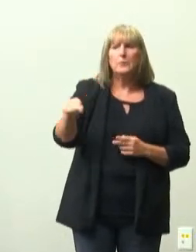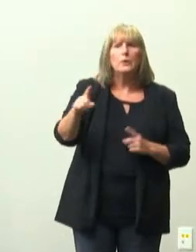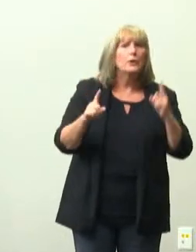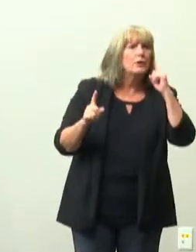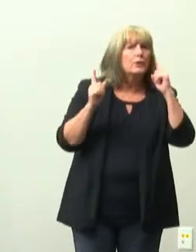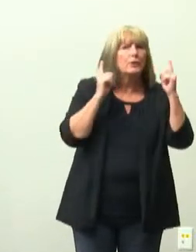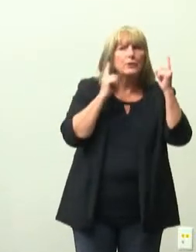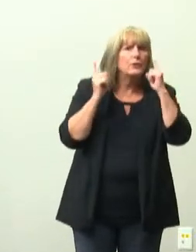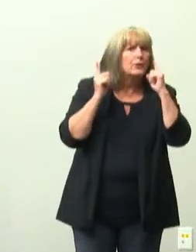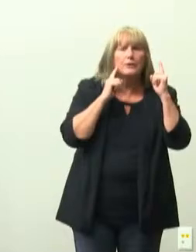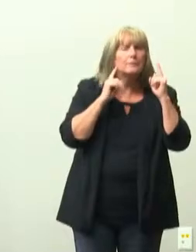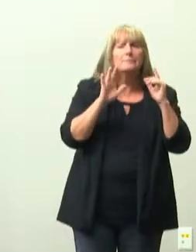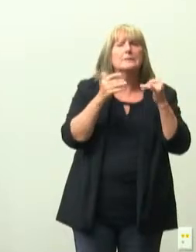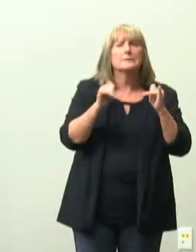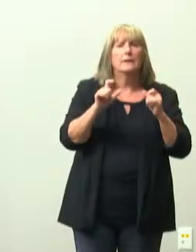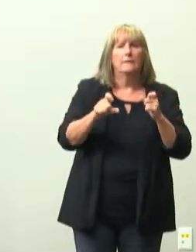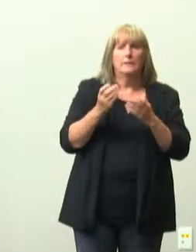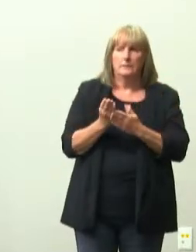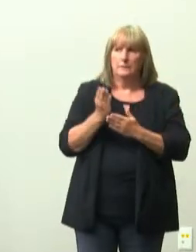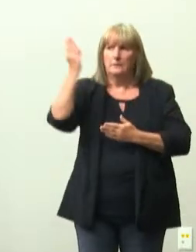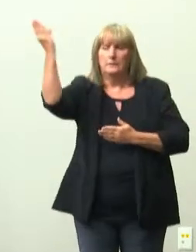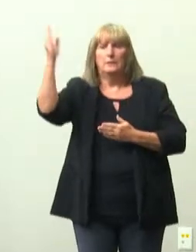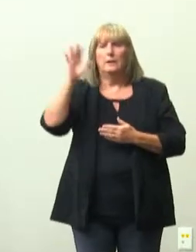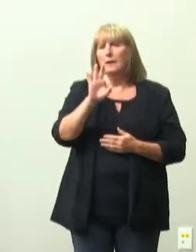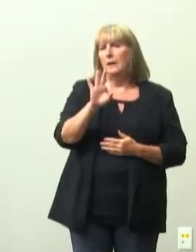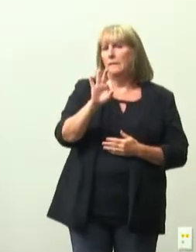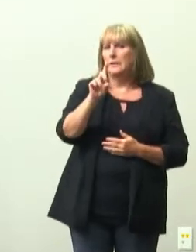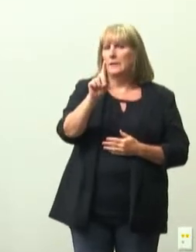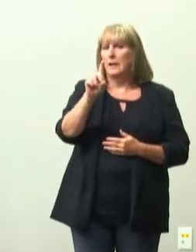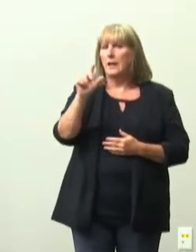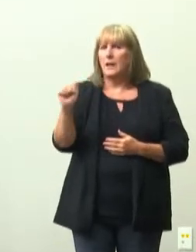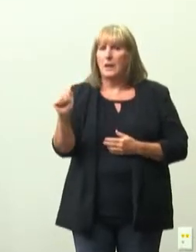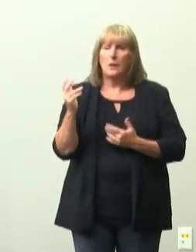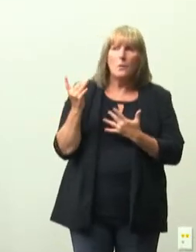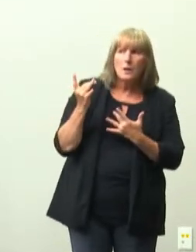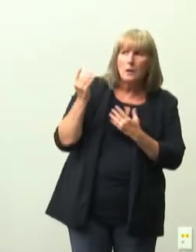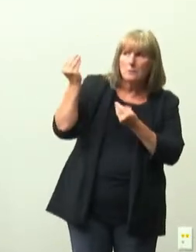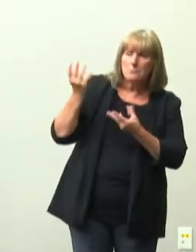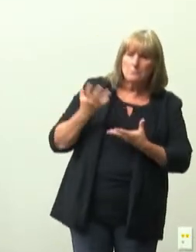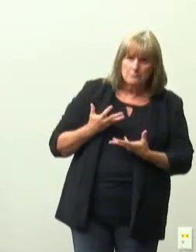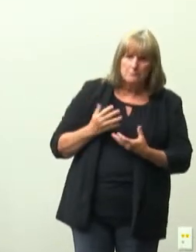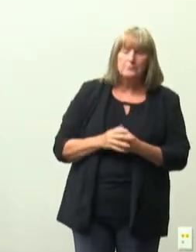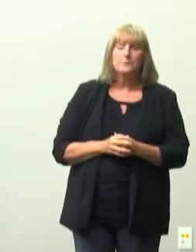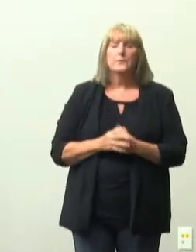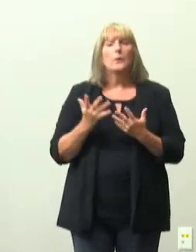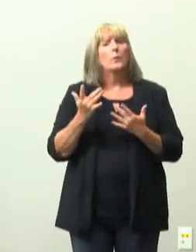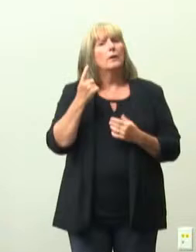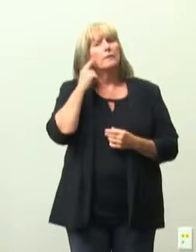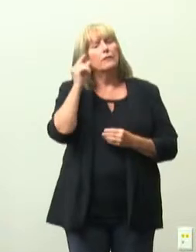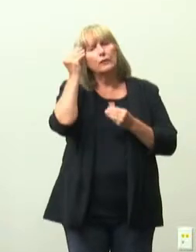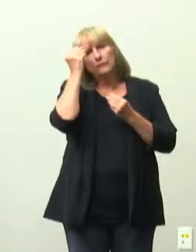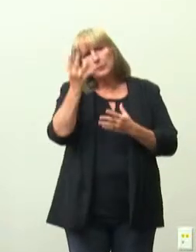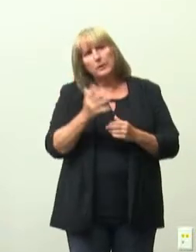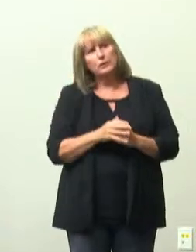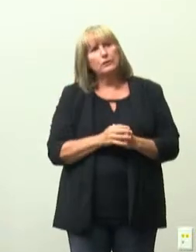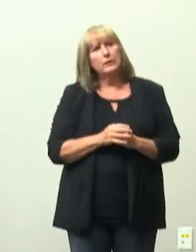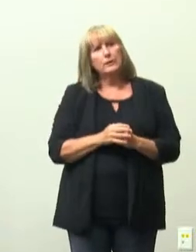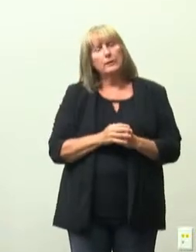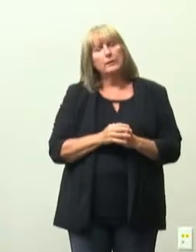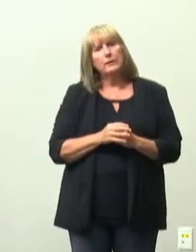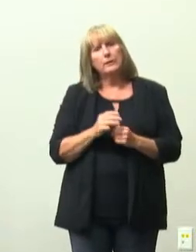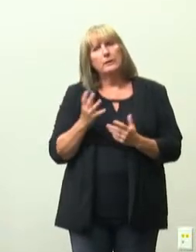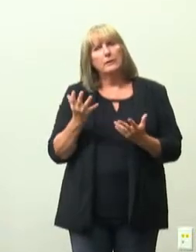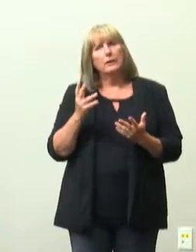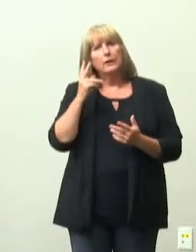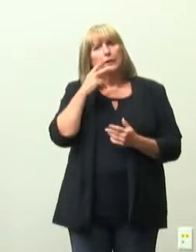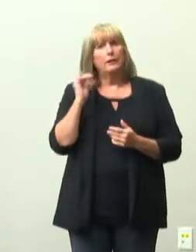That still has to go back to the FDA, and we're waiting for more information on that. And we're also waiting for information.